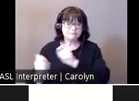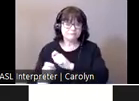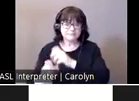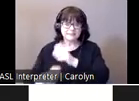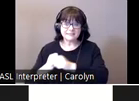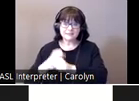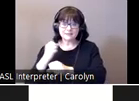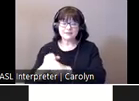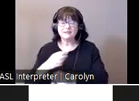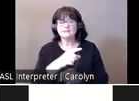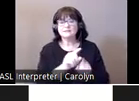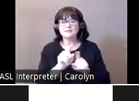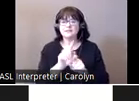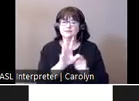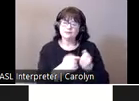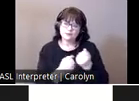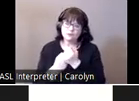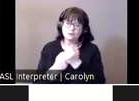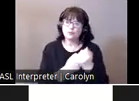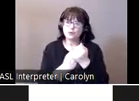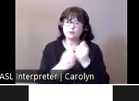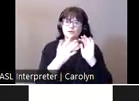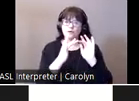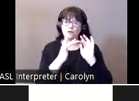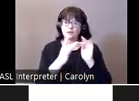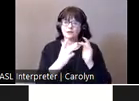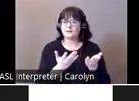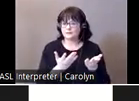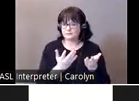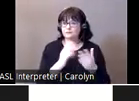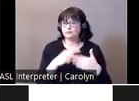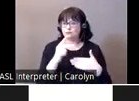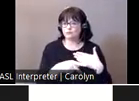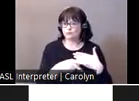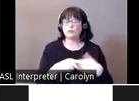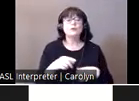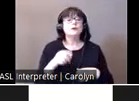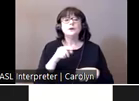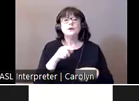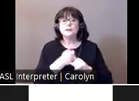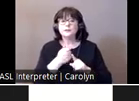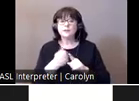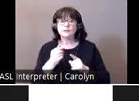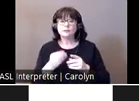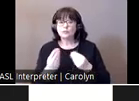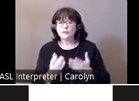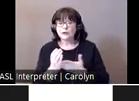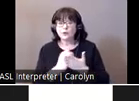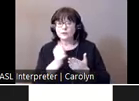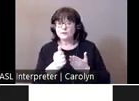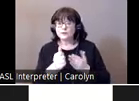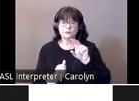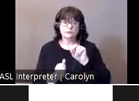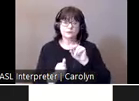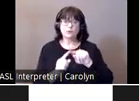supporting more online delivery. They don't offer courses, but they are a technology support provider. And you might also